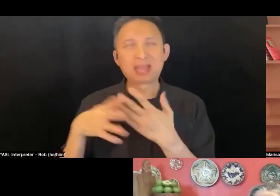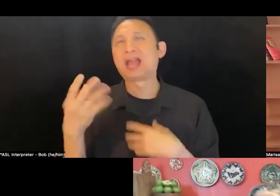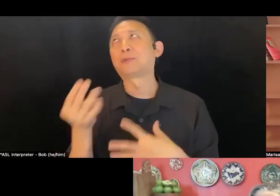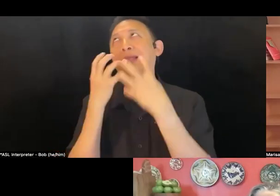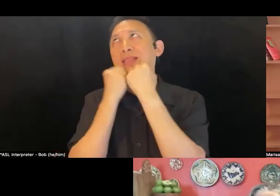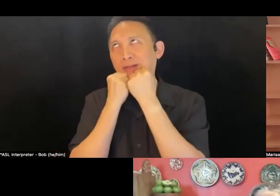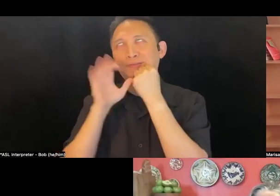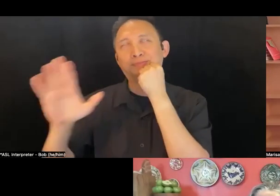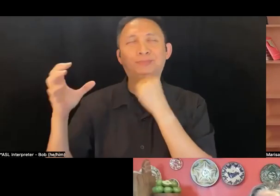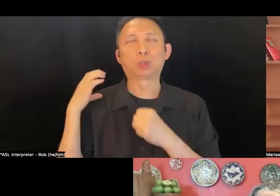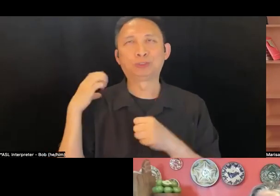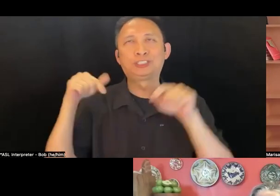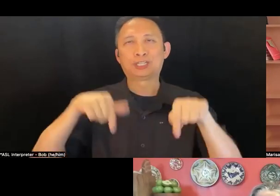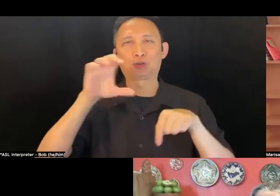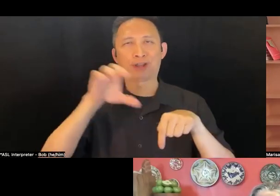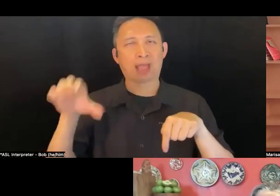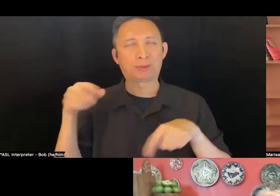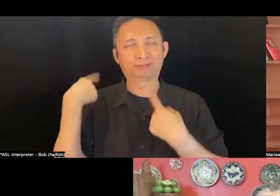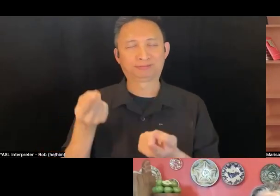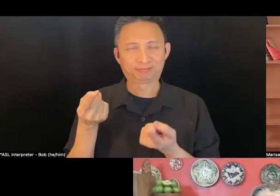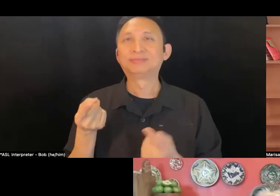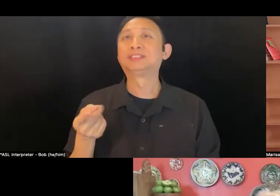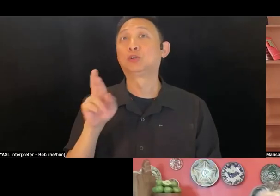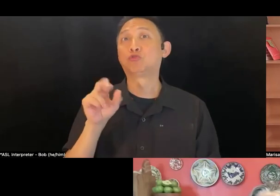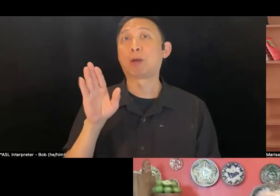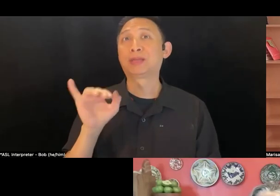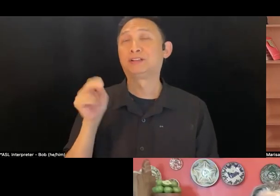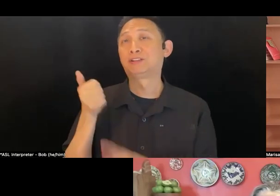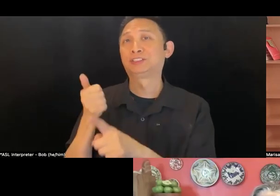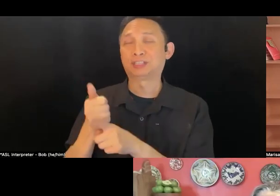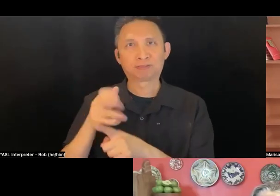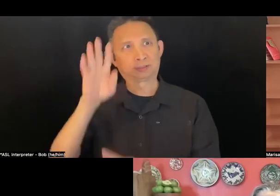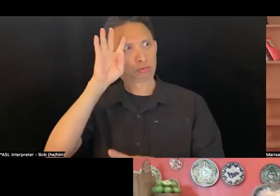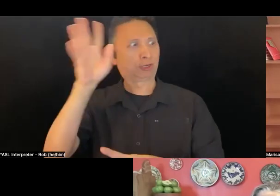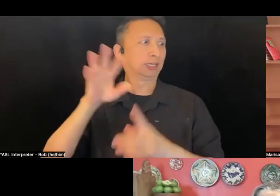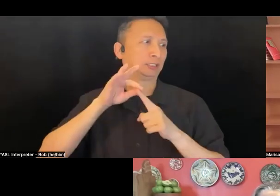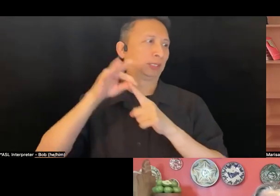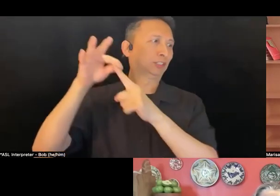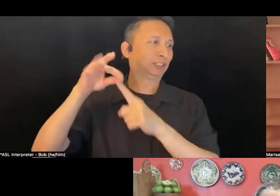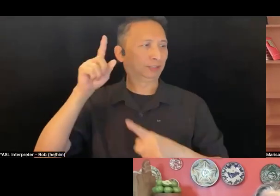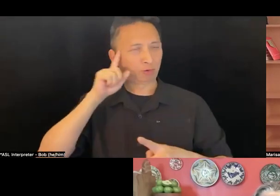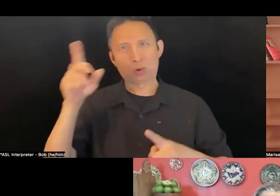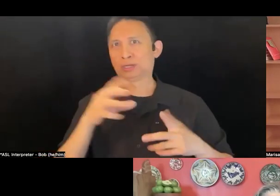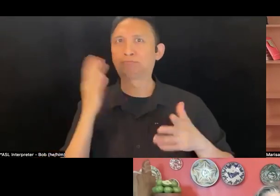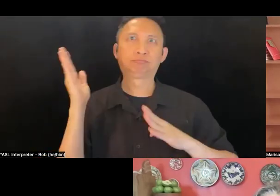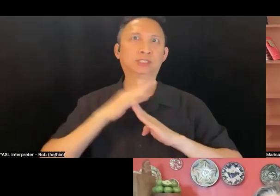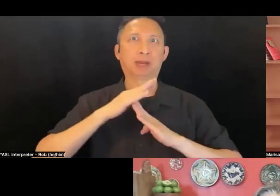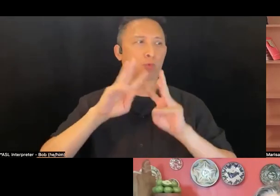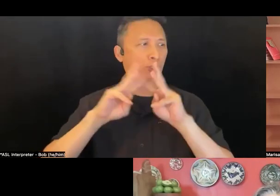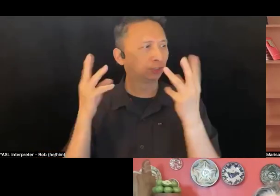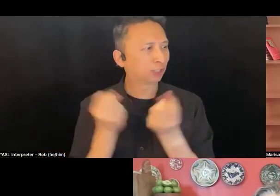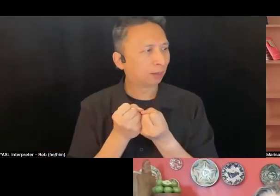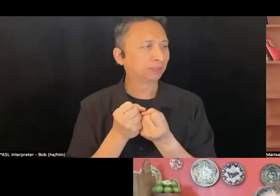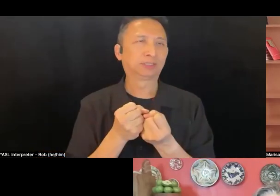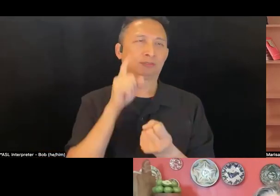Capital, Robin has built a specialty in career development for artists, leading workshops in schools, residencies, and cultural